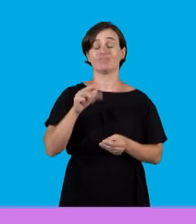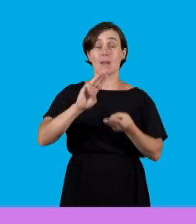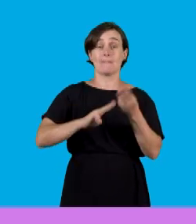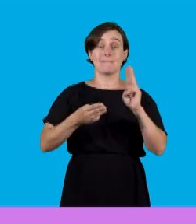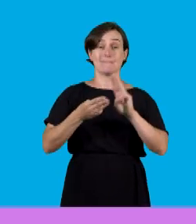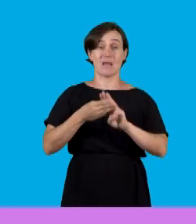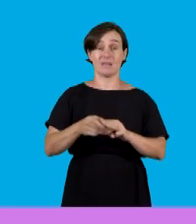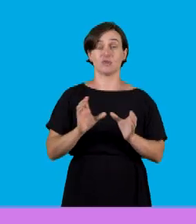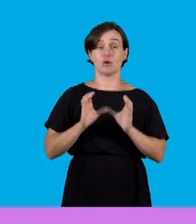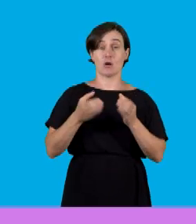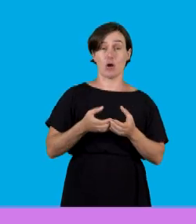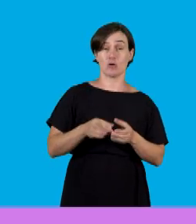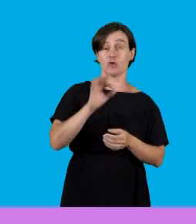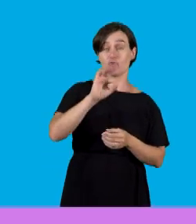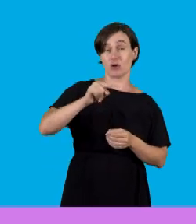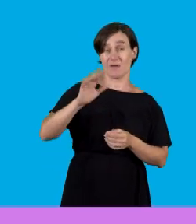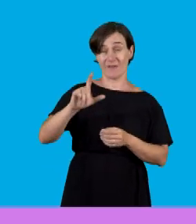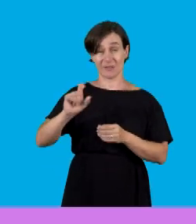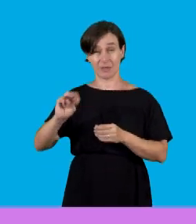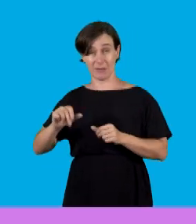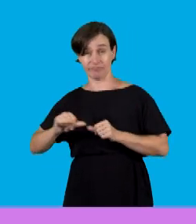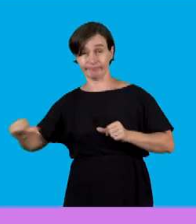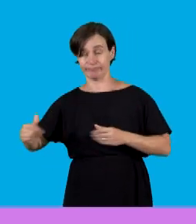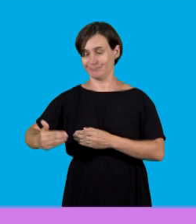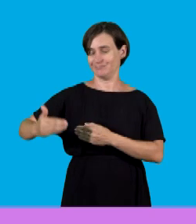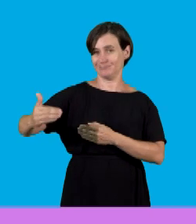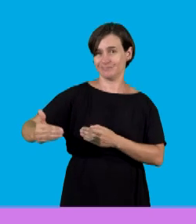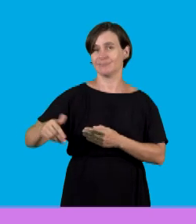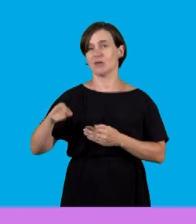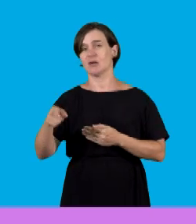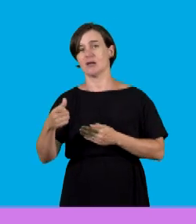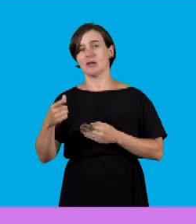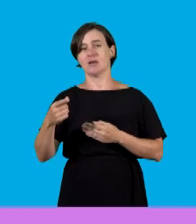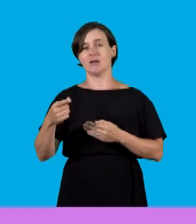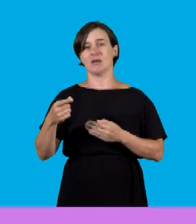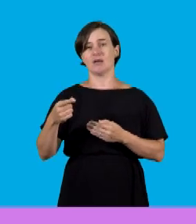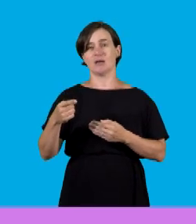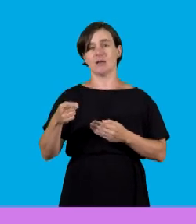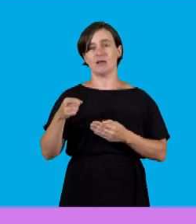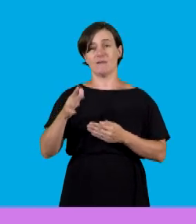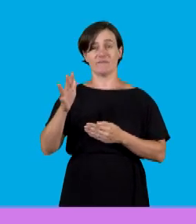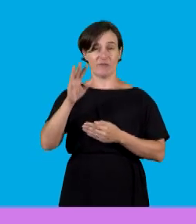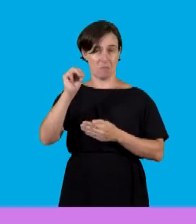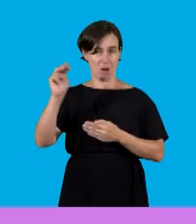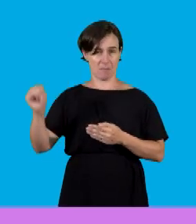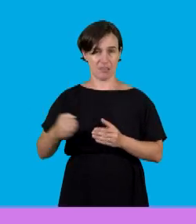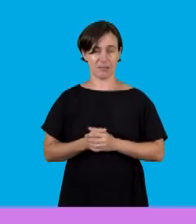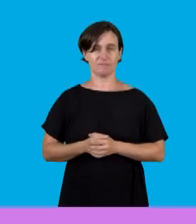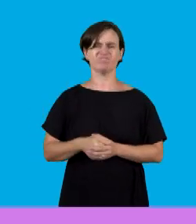is 3.5 centimeter and the breadth is 15 centimeters. So the maths teacher suggested that they